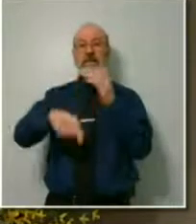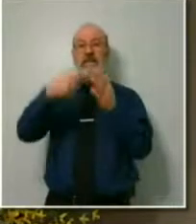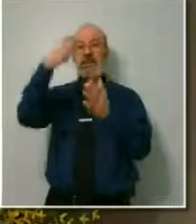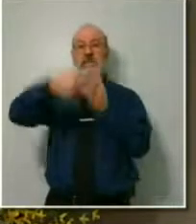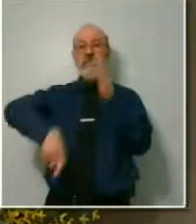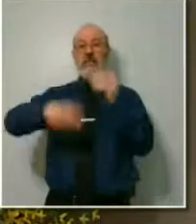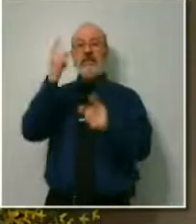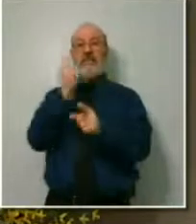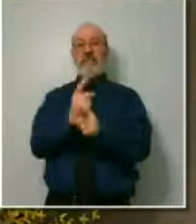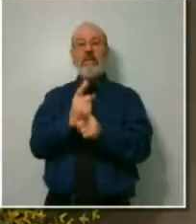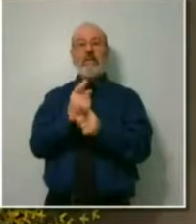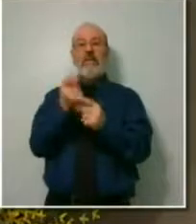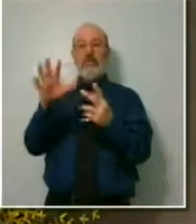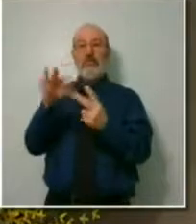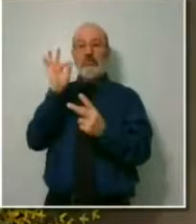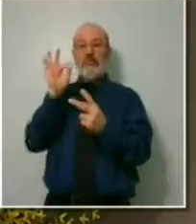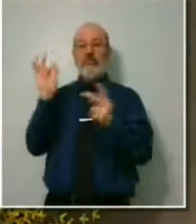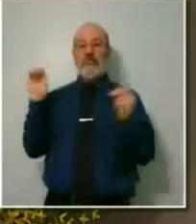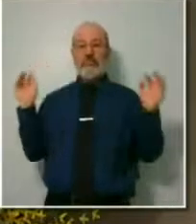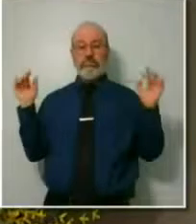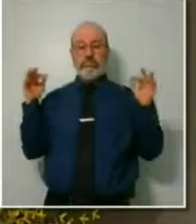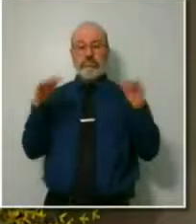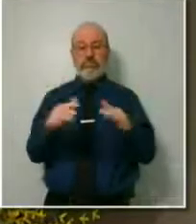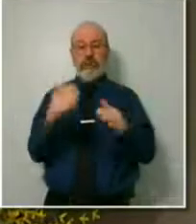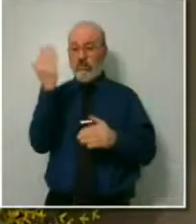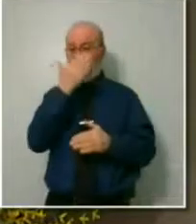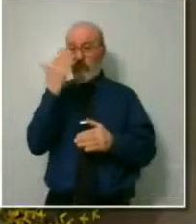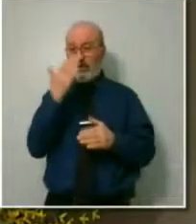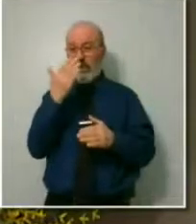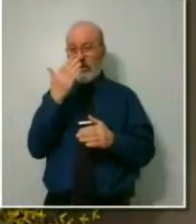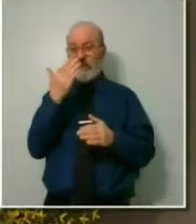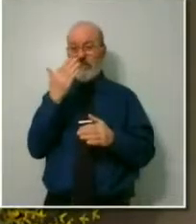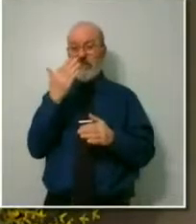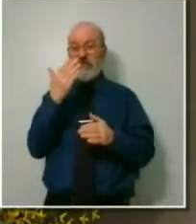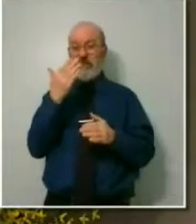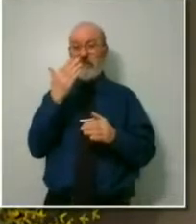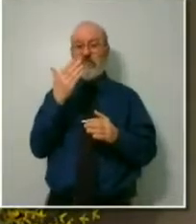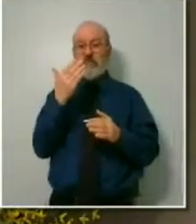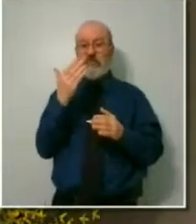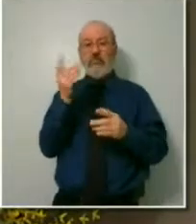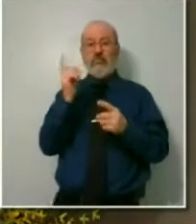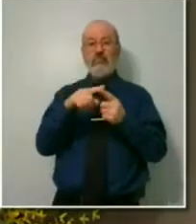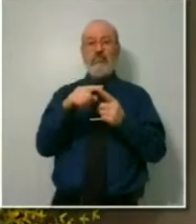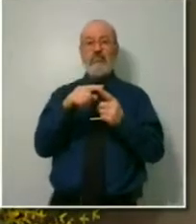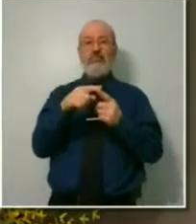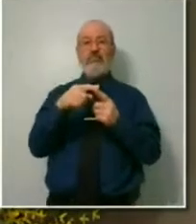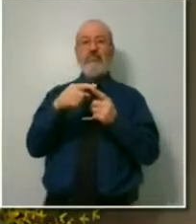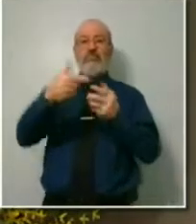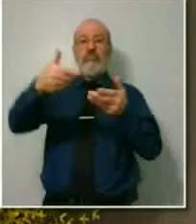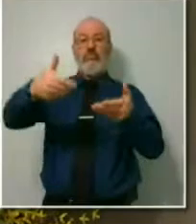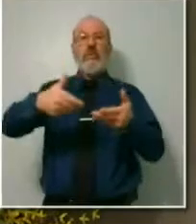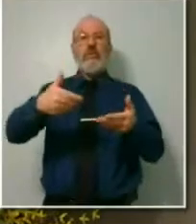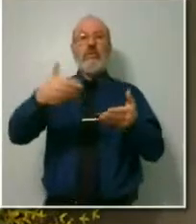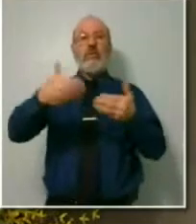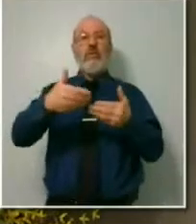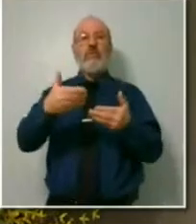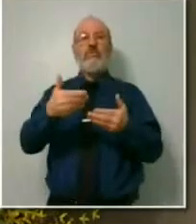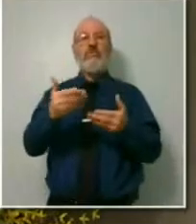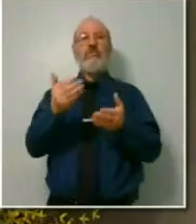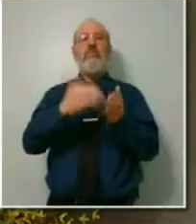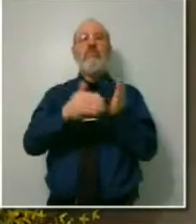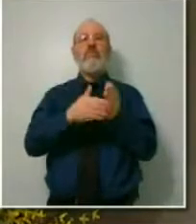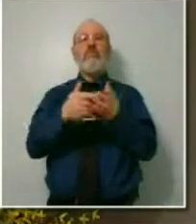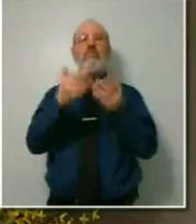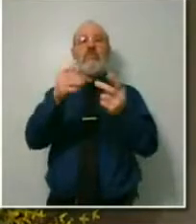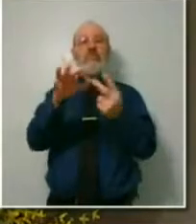down from the audience to the host, the host will often present you with choices. He may just